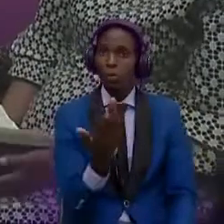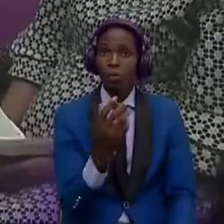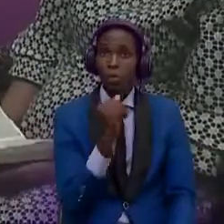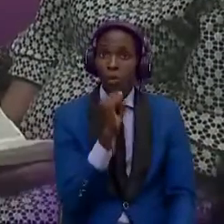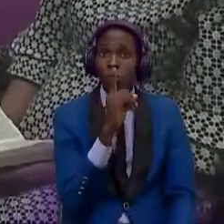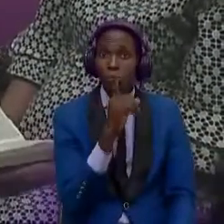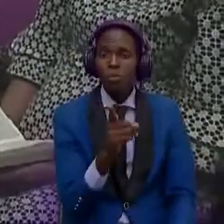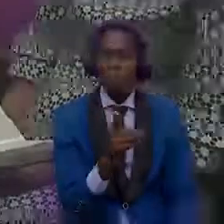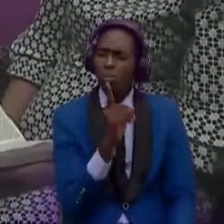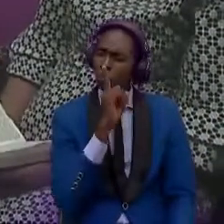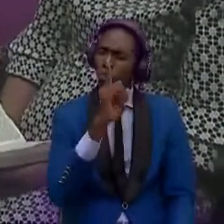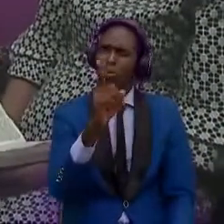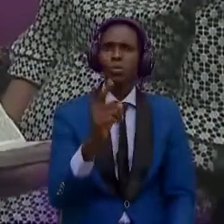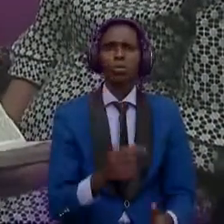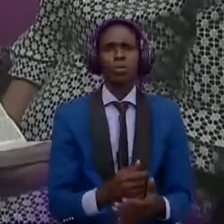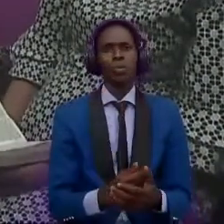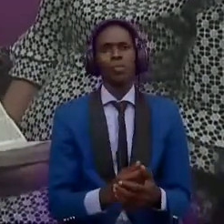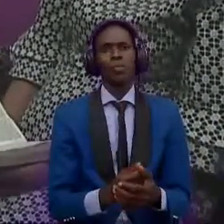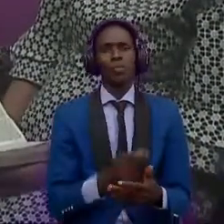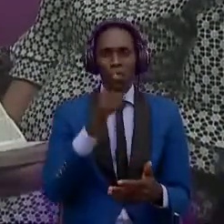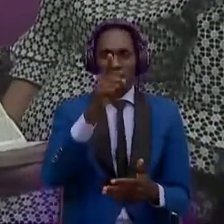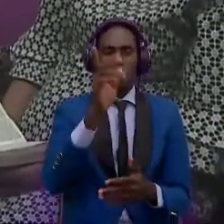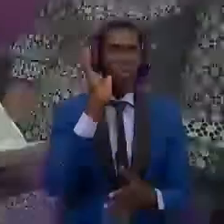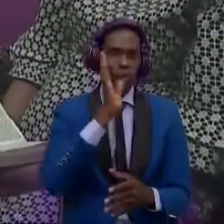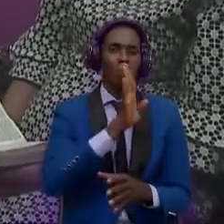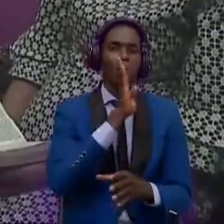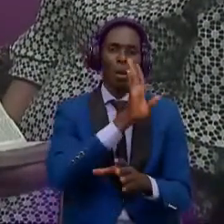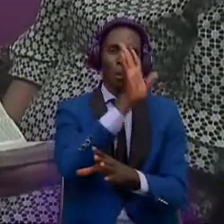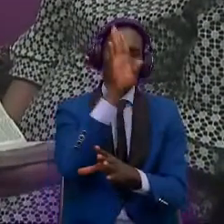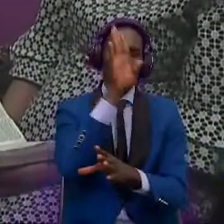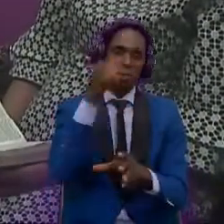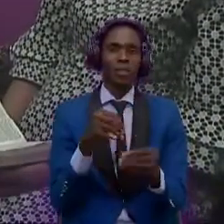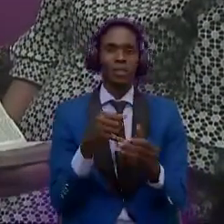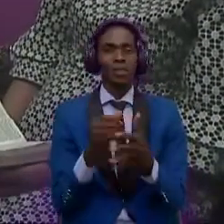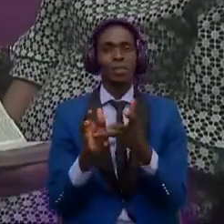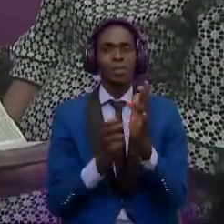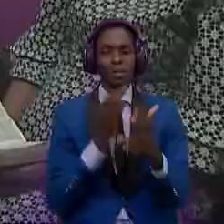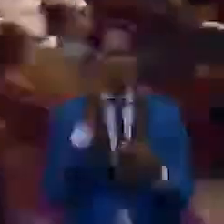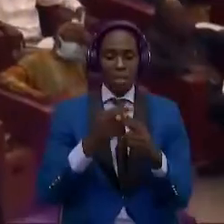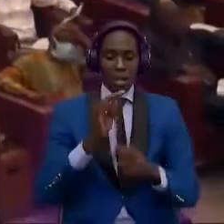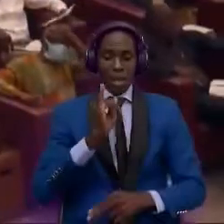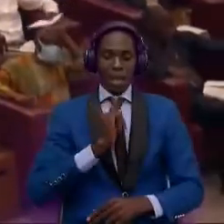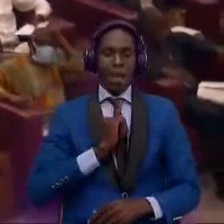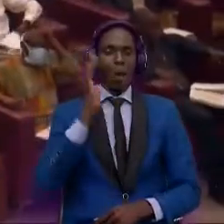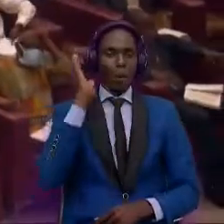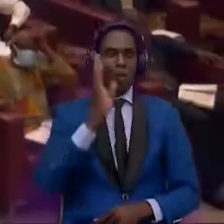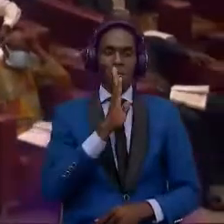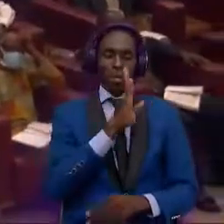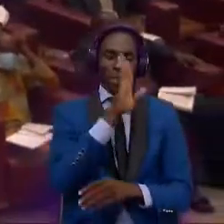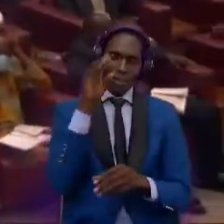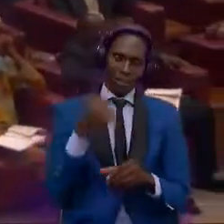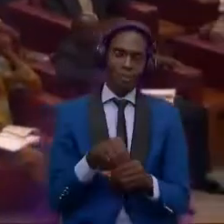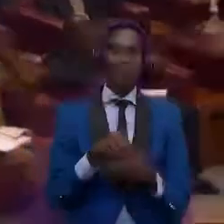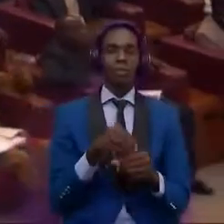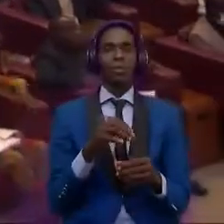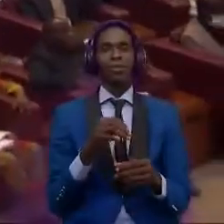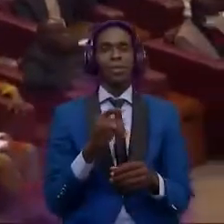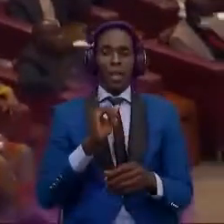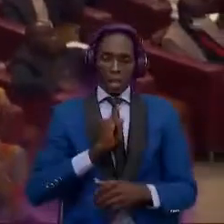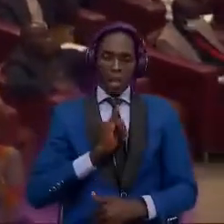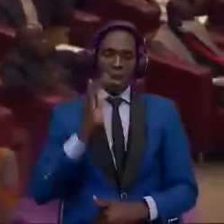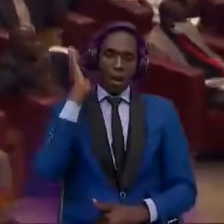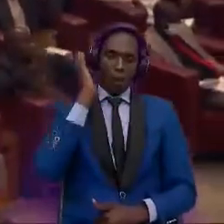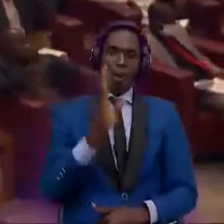will change. You'll be part of it. I will be part of it. I said I will be part